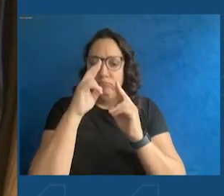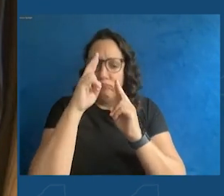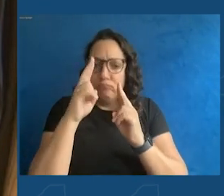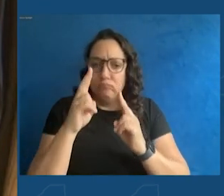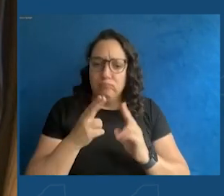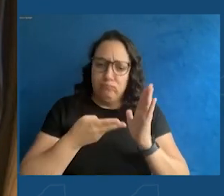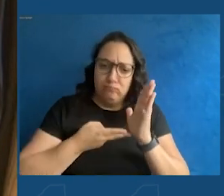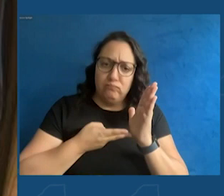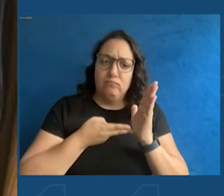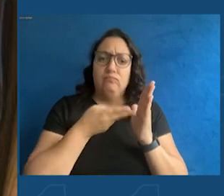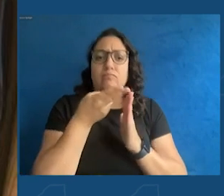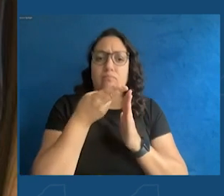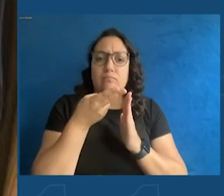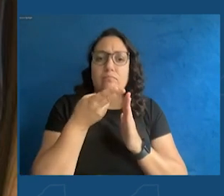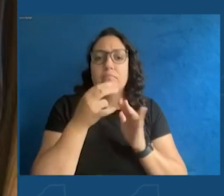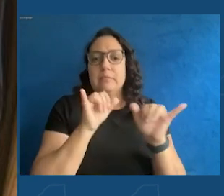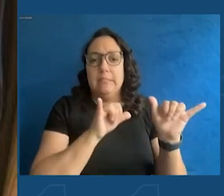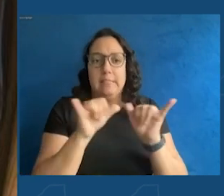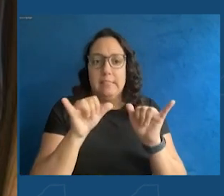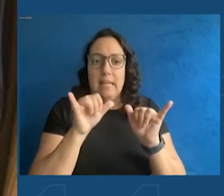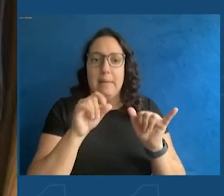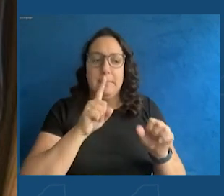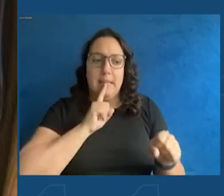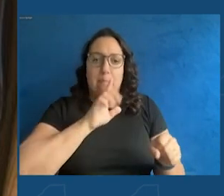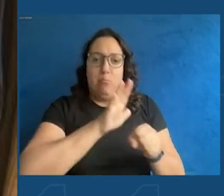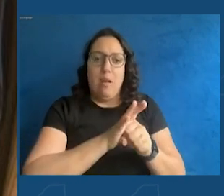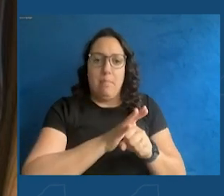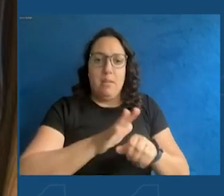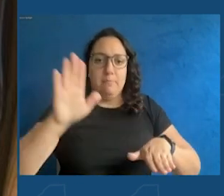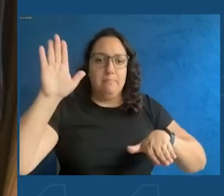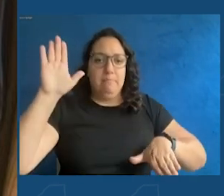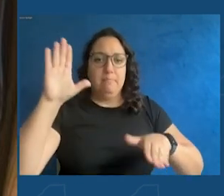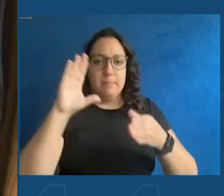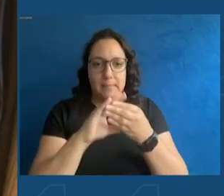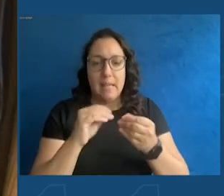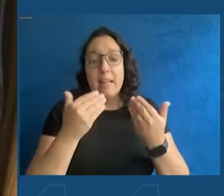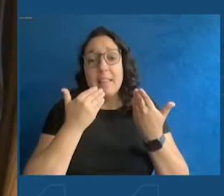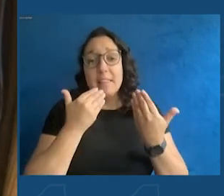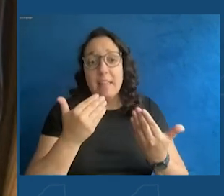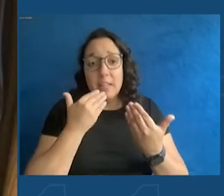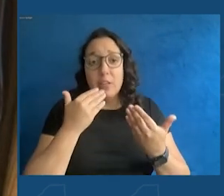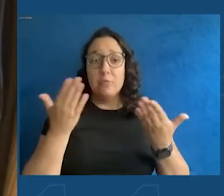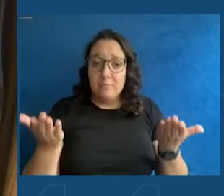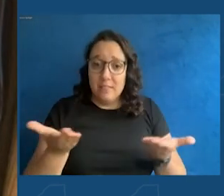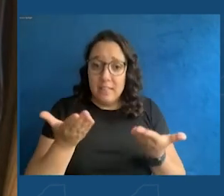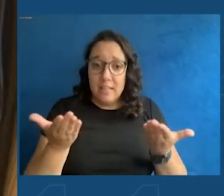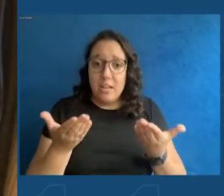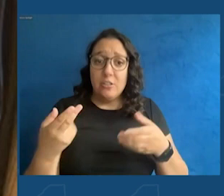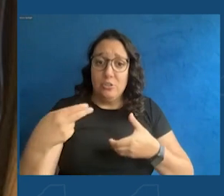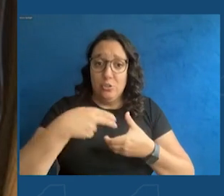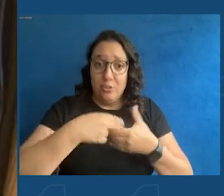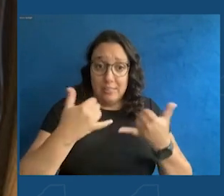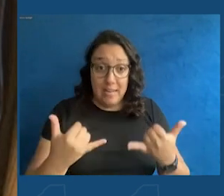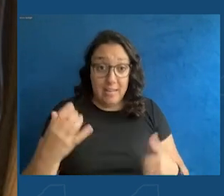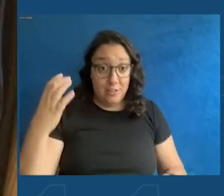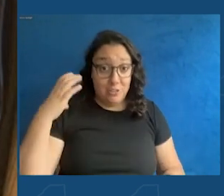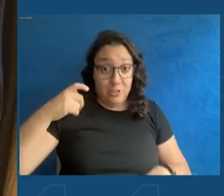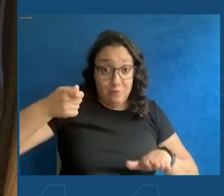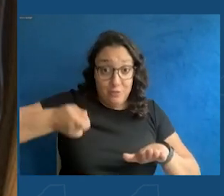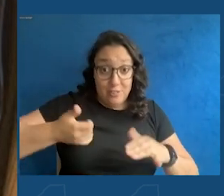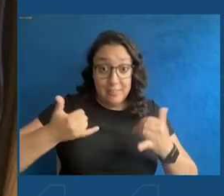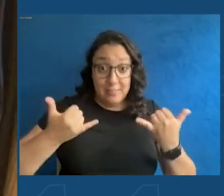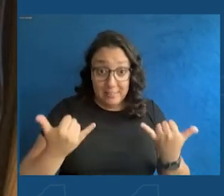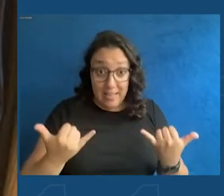ability, as the oath says. Thank you all so much for coming and joining me on this day. And as the Chief Judge said, we invite